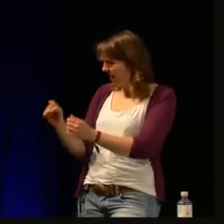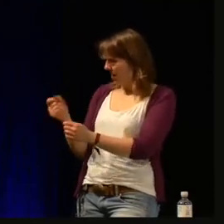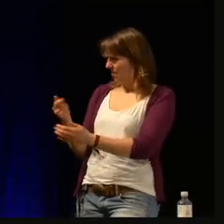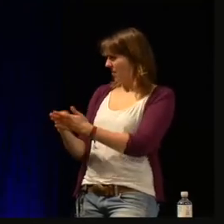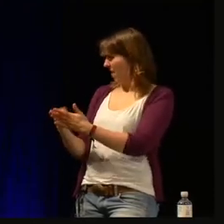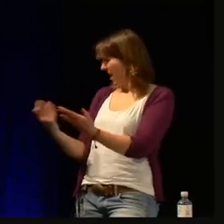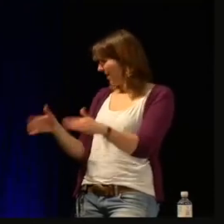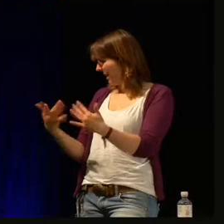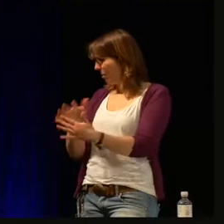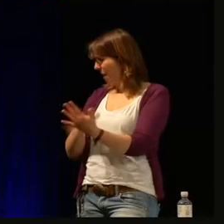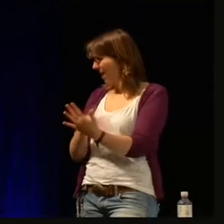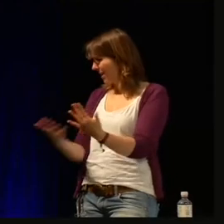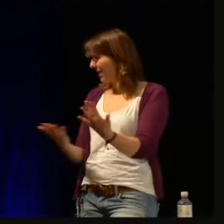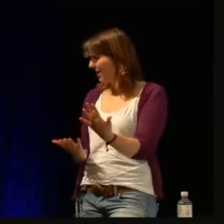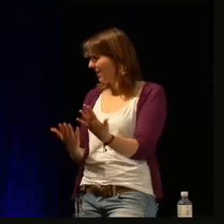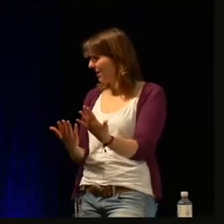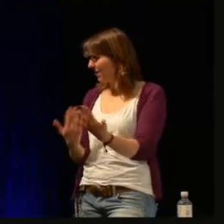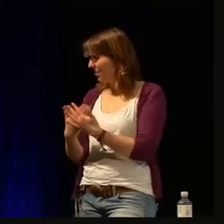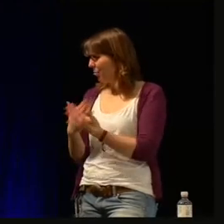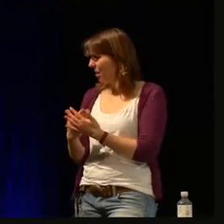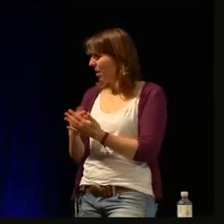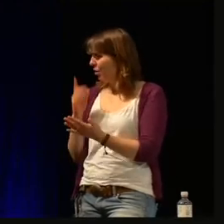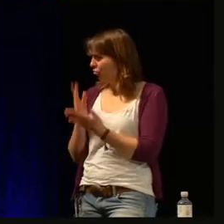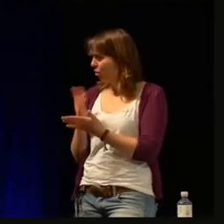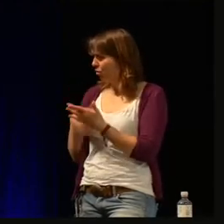we see every day in the net,